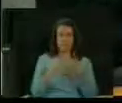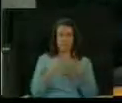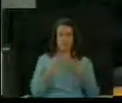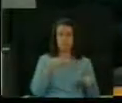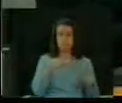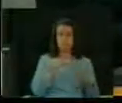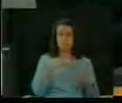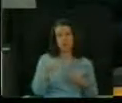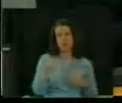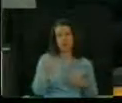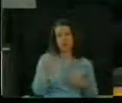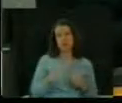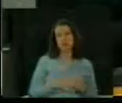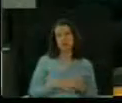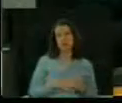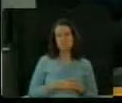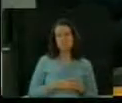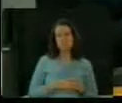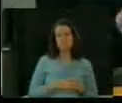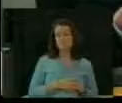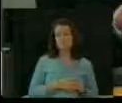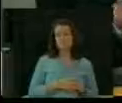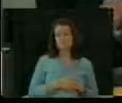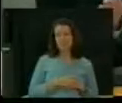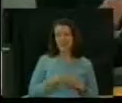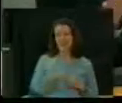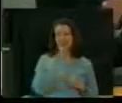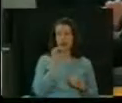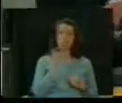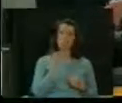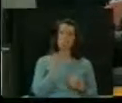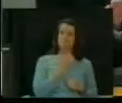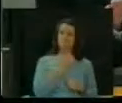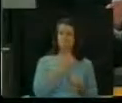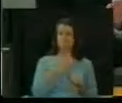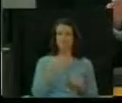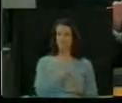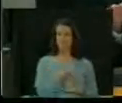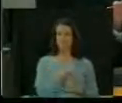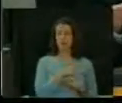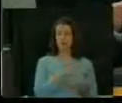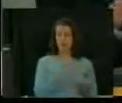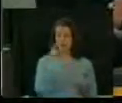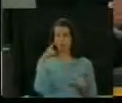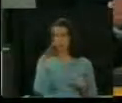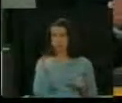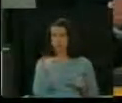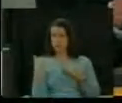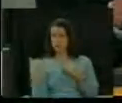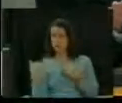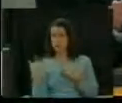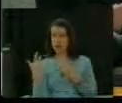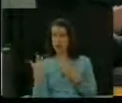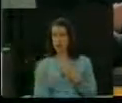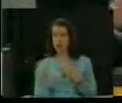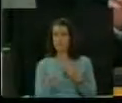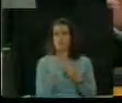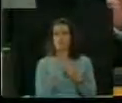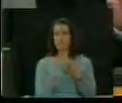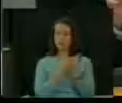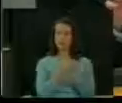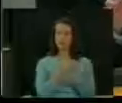you find. I think that's not this commission doing it, but certainly I think you have an obligation to find the